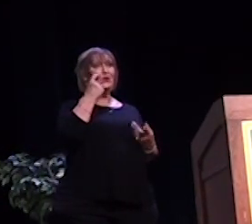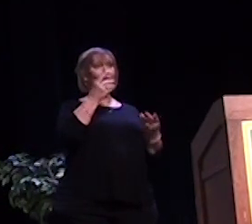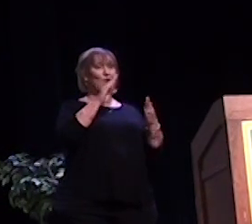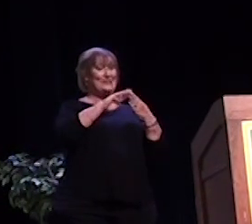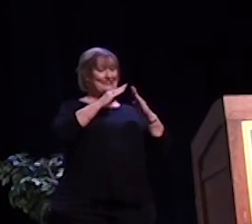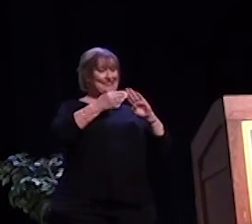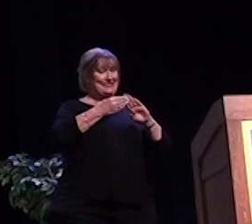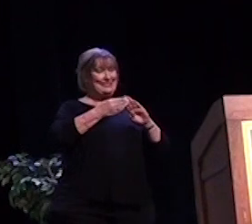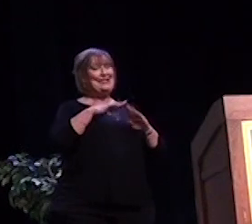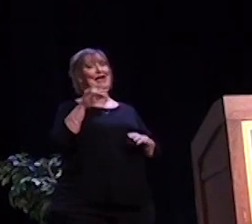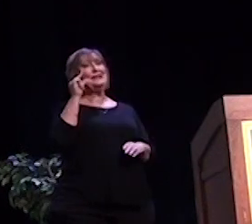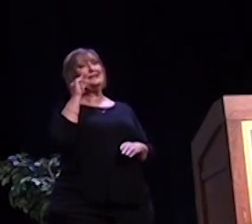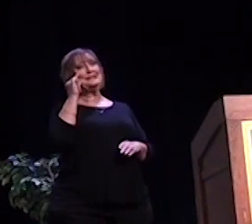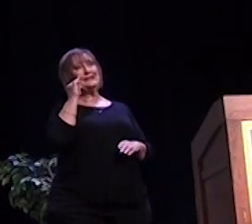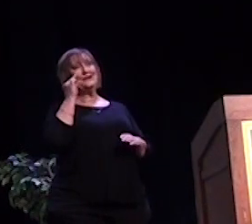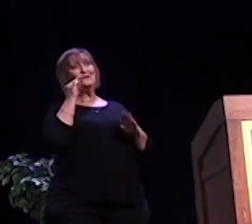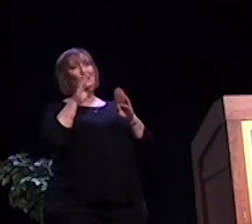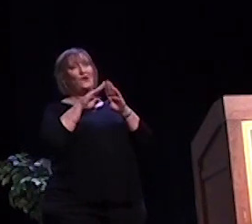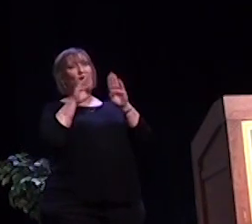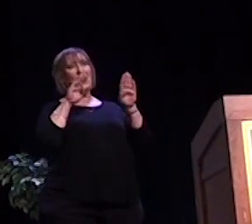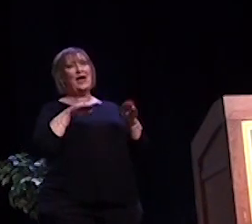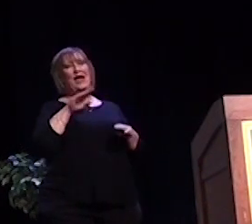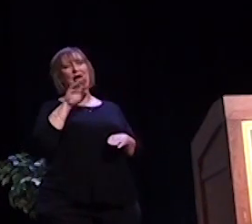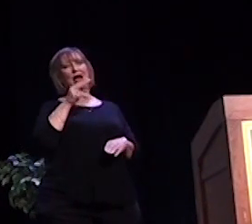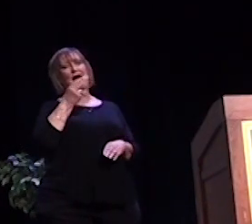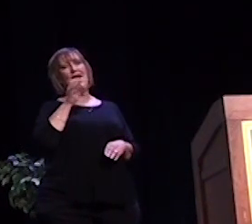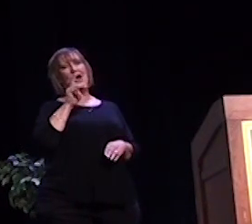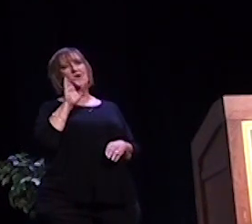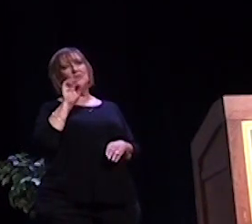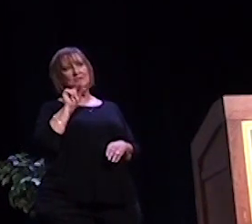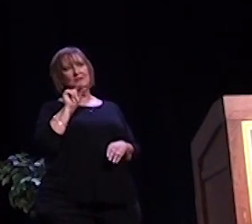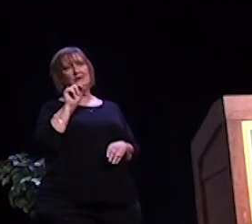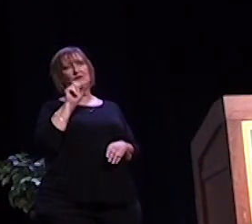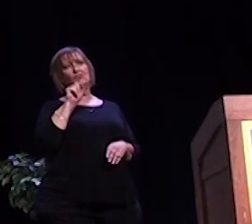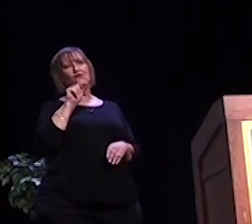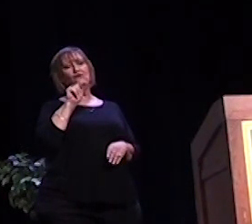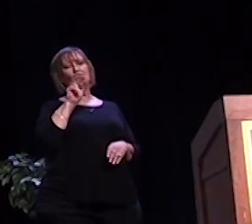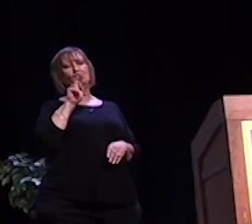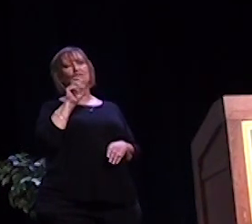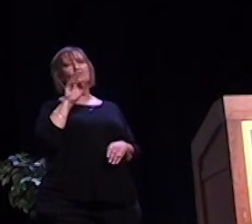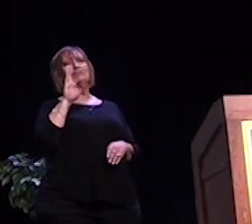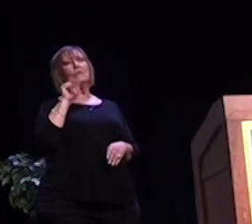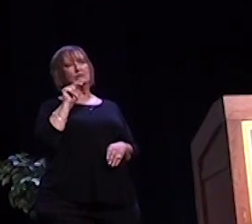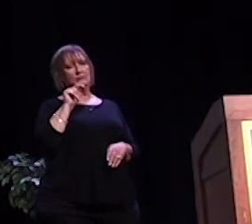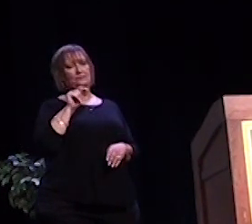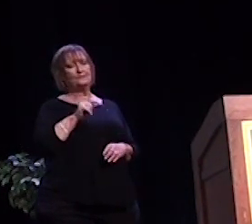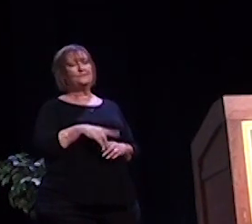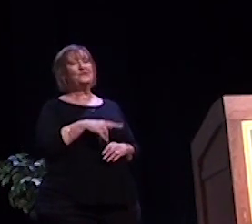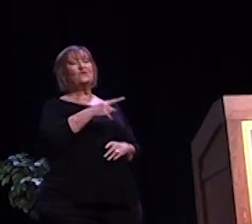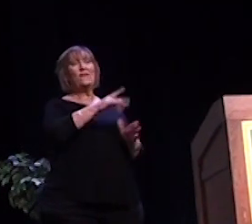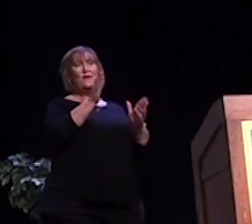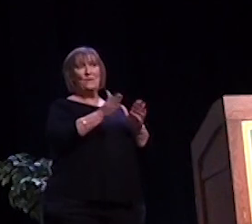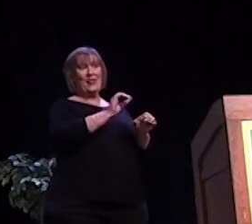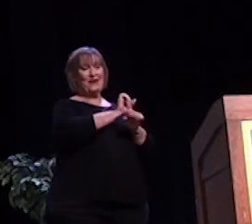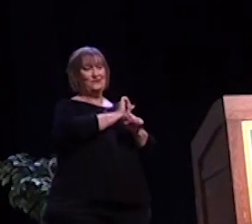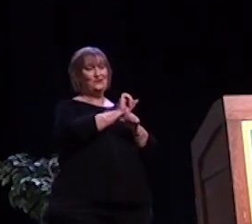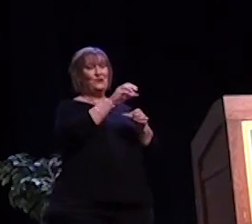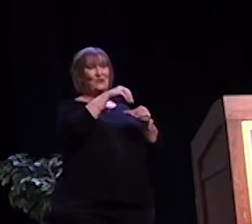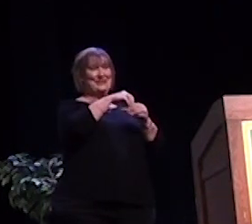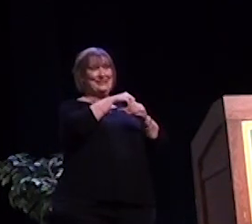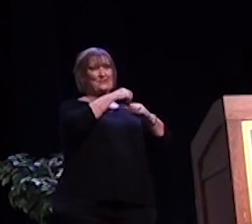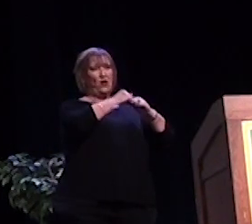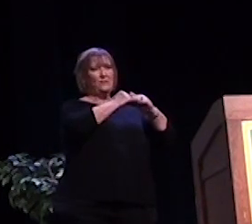Trust. And in this first year of ownership, they have plans to work inside the community on their